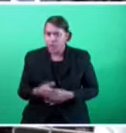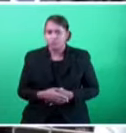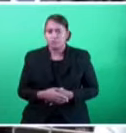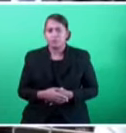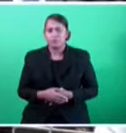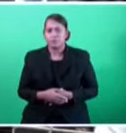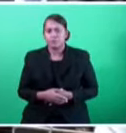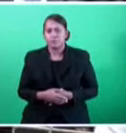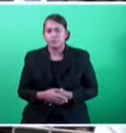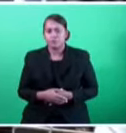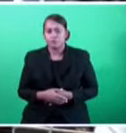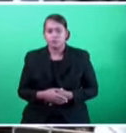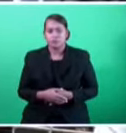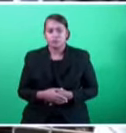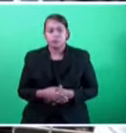Honourable Speaker,